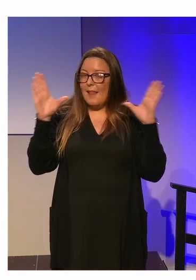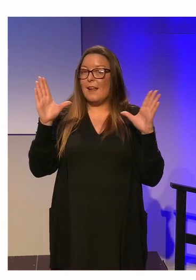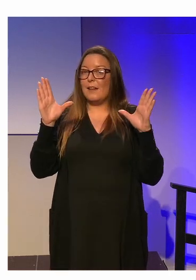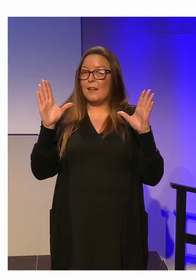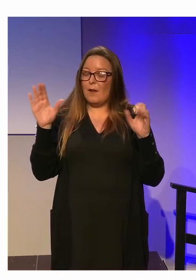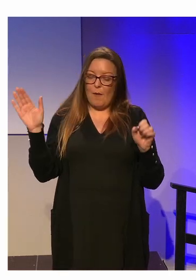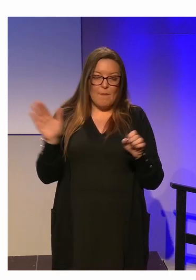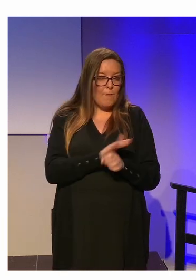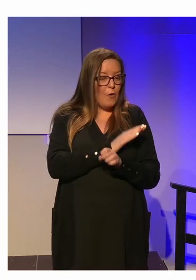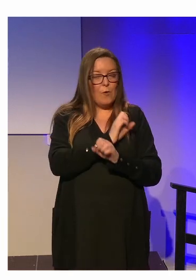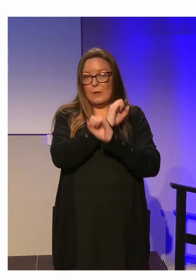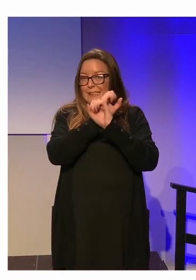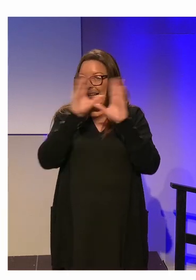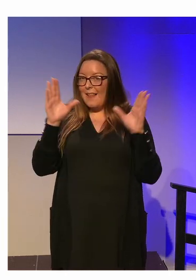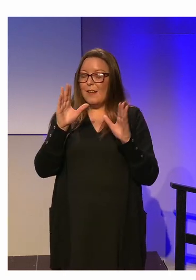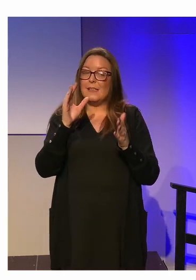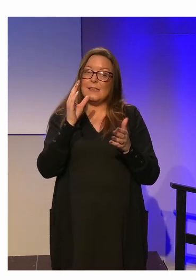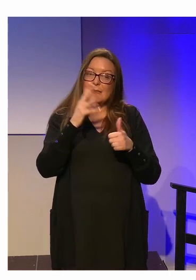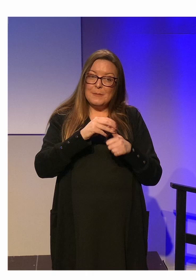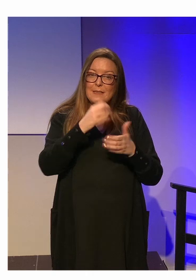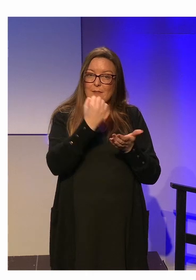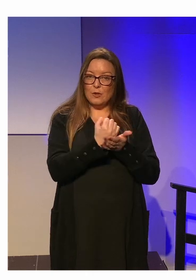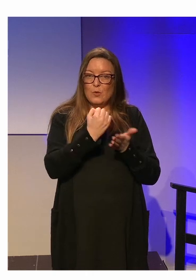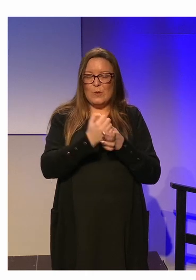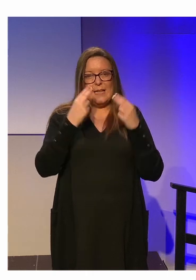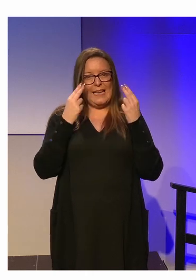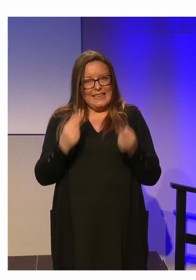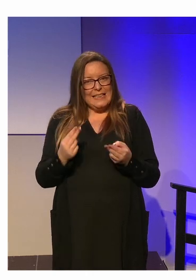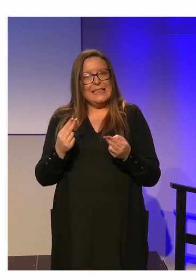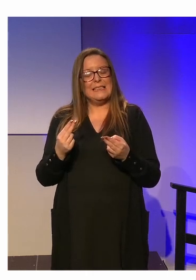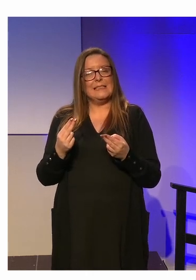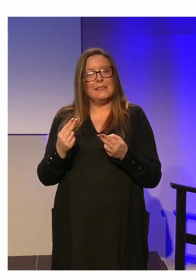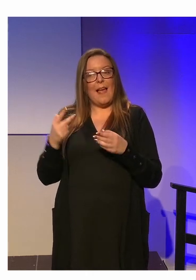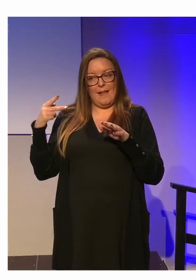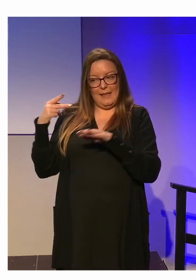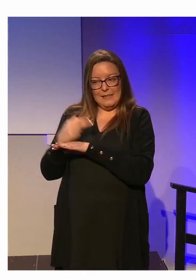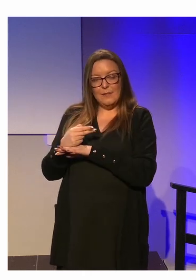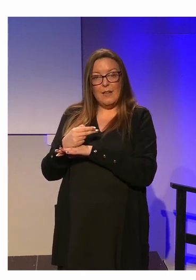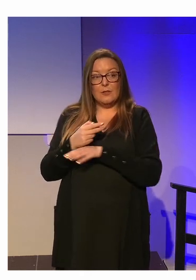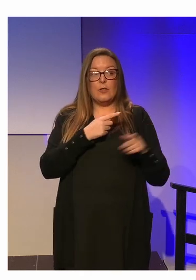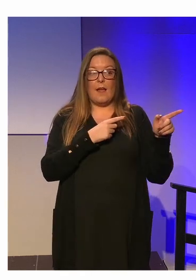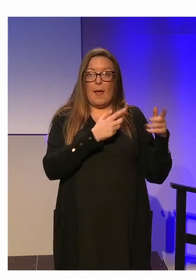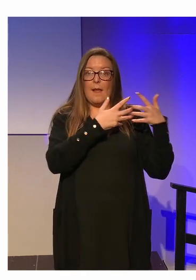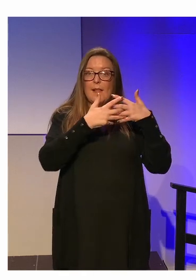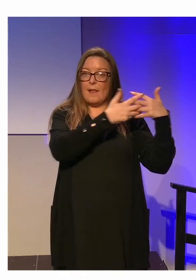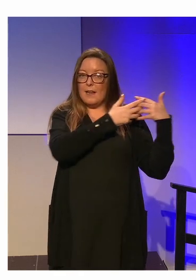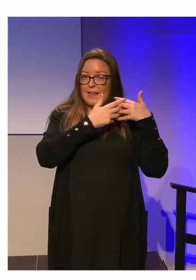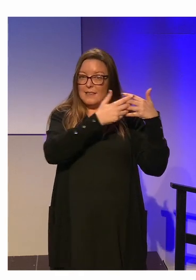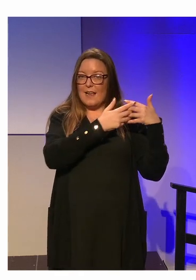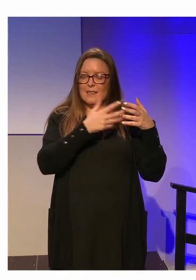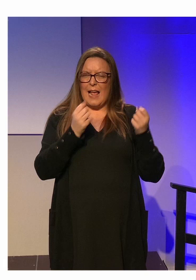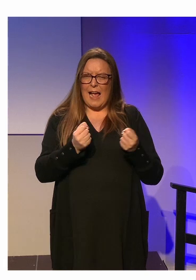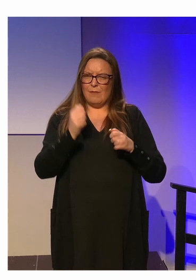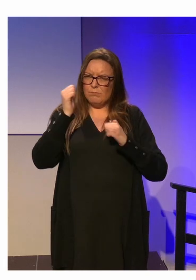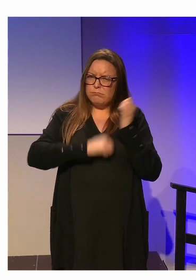Absolutely, certain students need appropriate interventions. In the United States, we have very strict laws about that, and they have to be